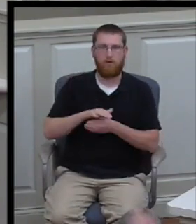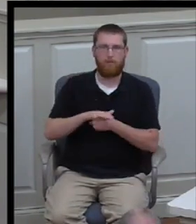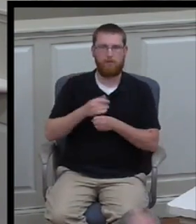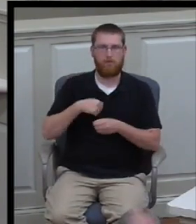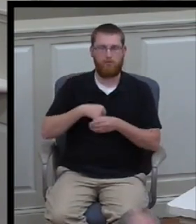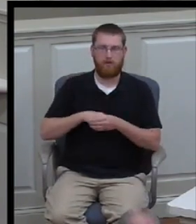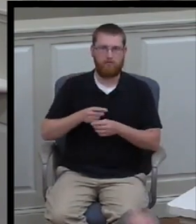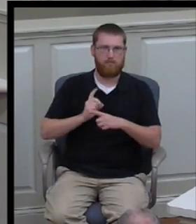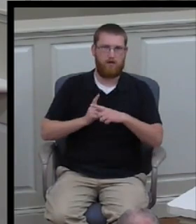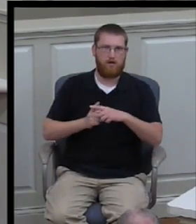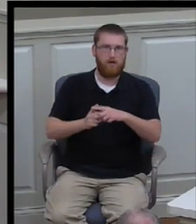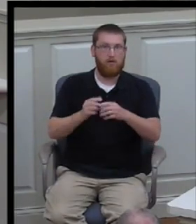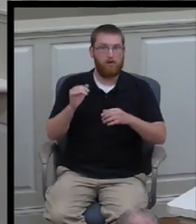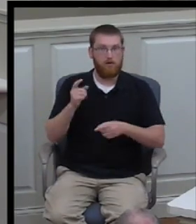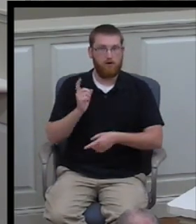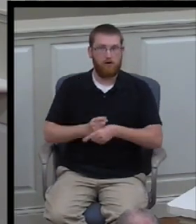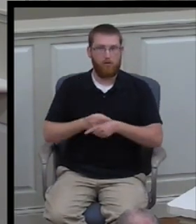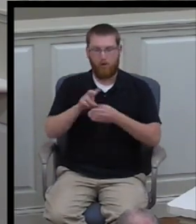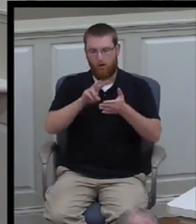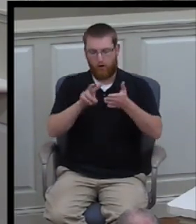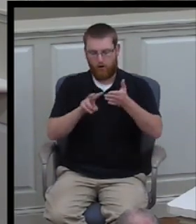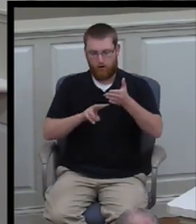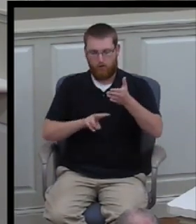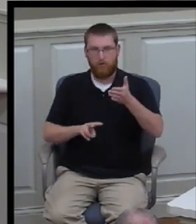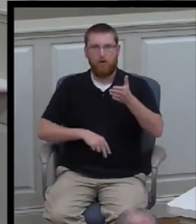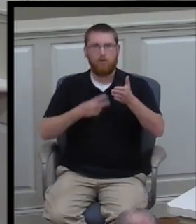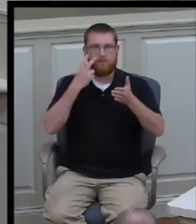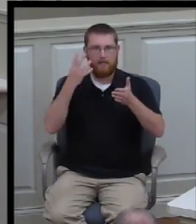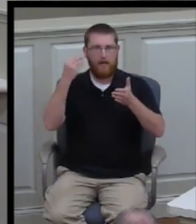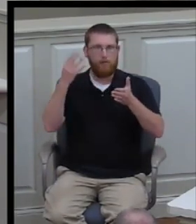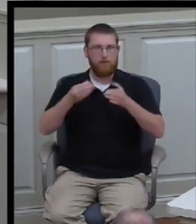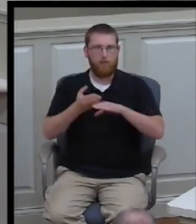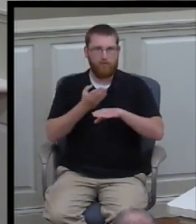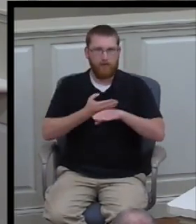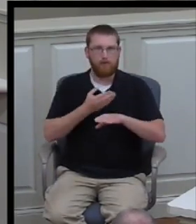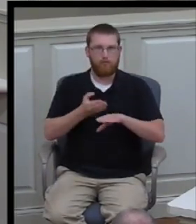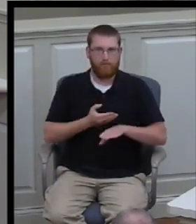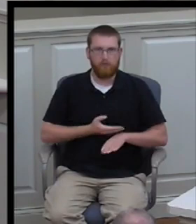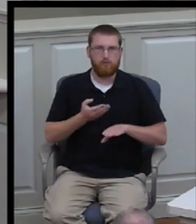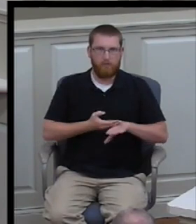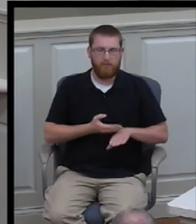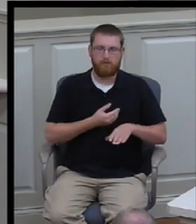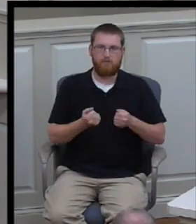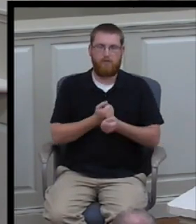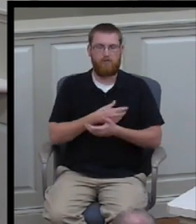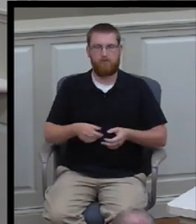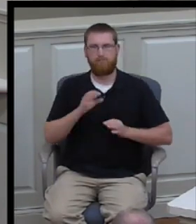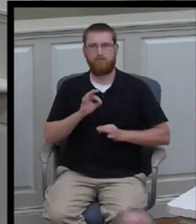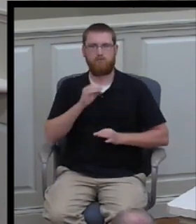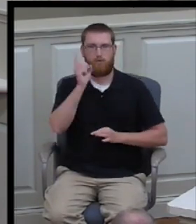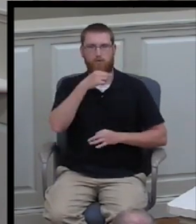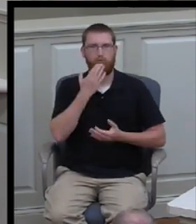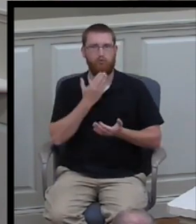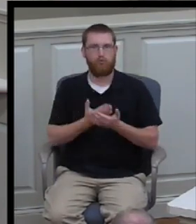really gone positive. And then as you go down the list, you're seeing exterior renovation, and it's really looking good. And some